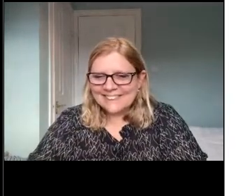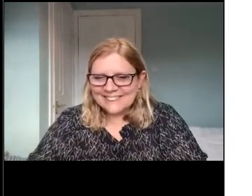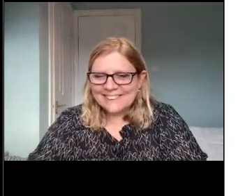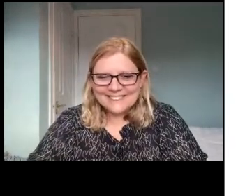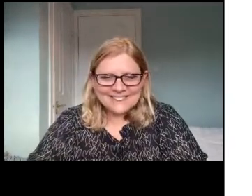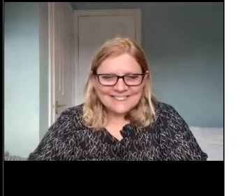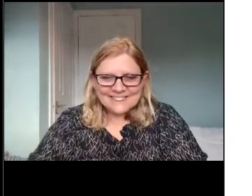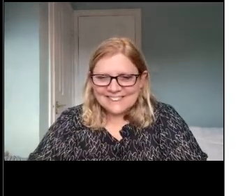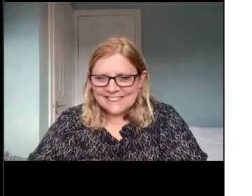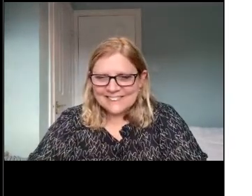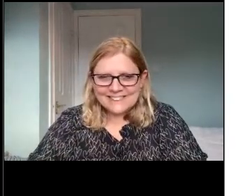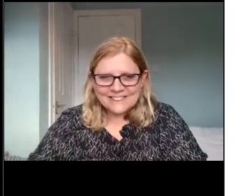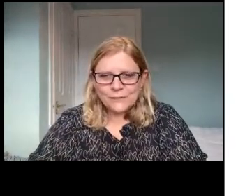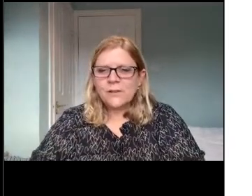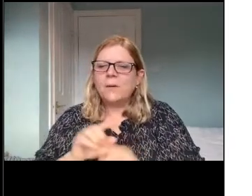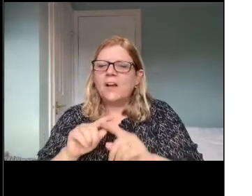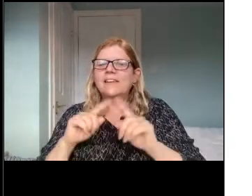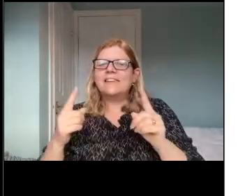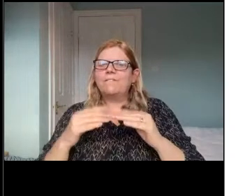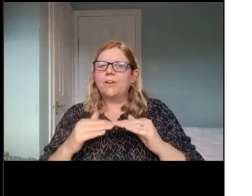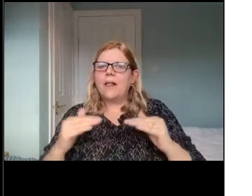actually solved this yet.